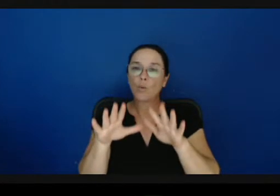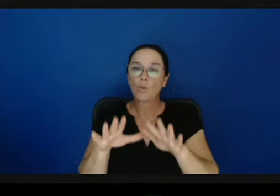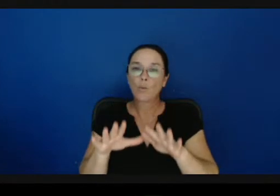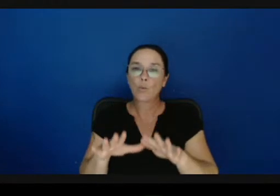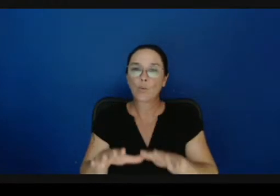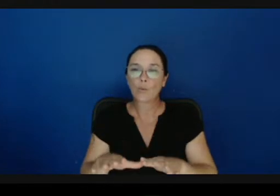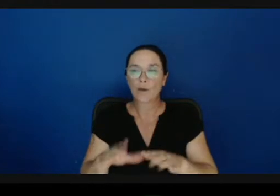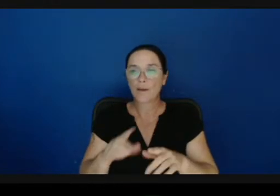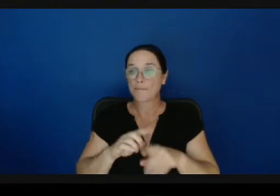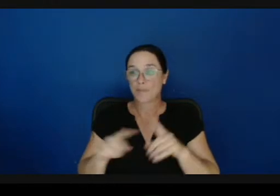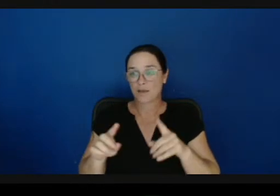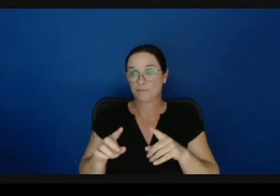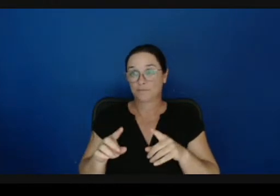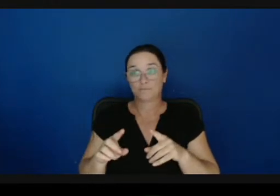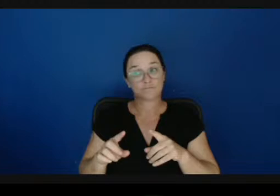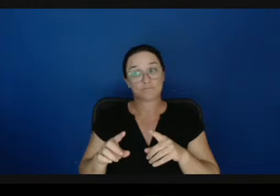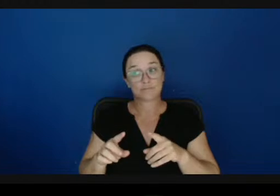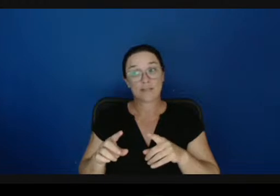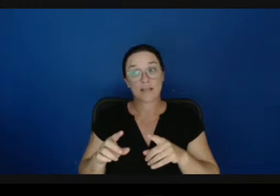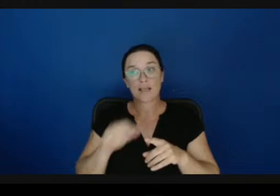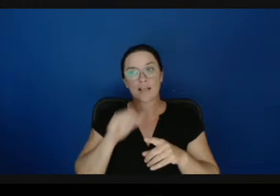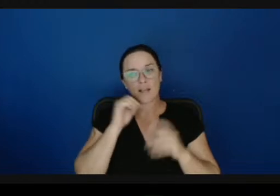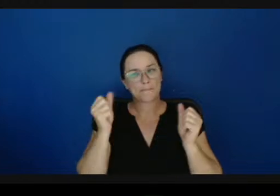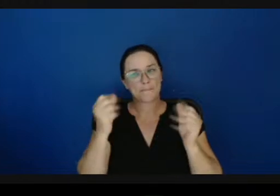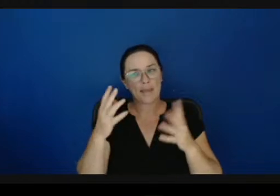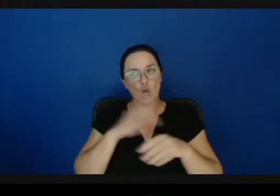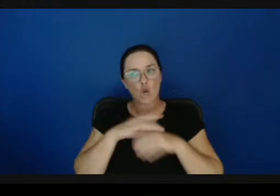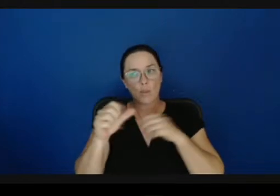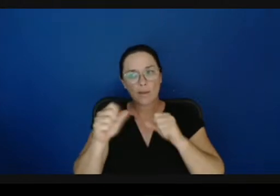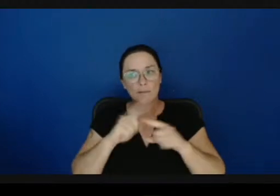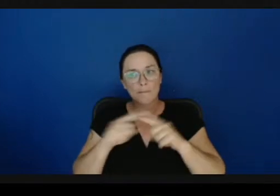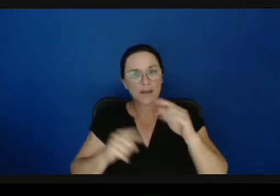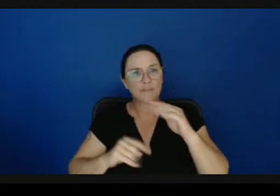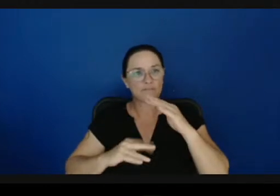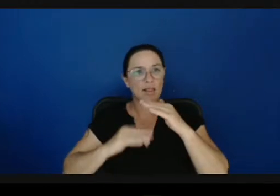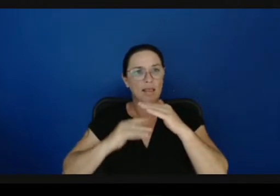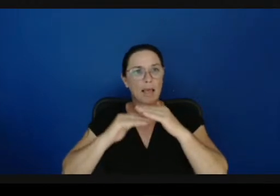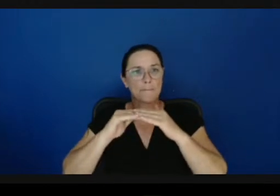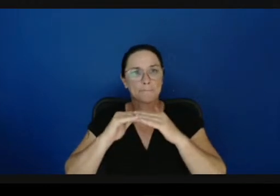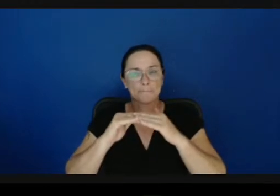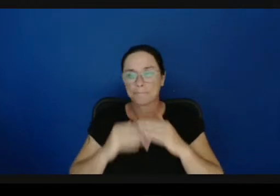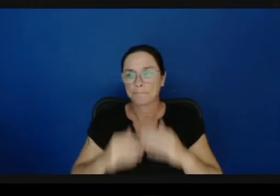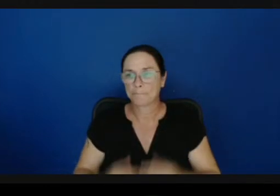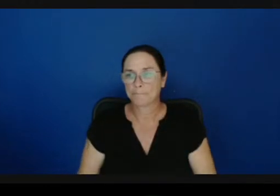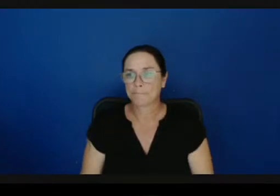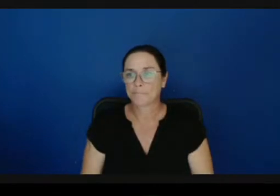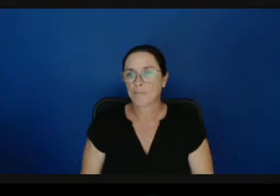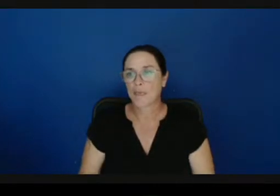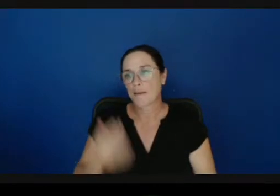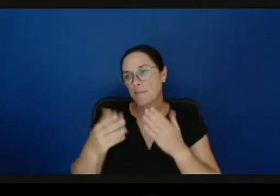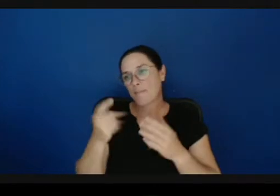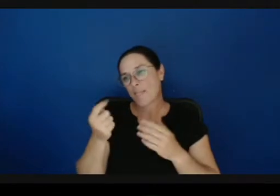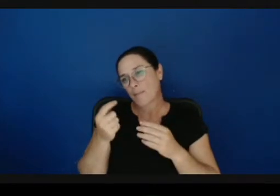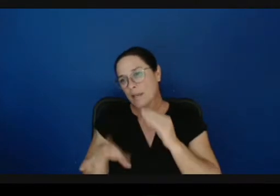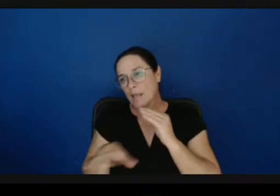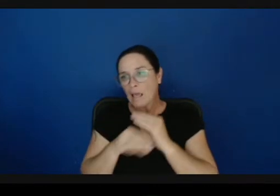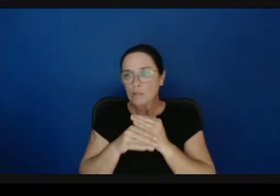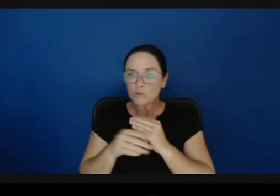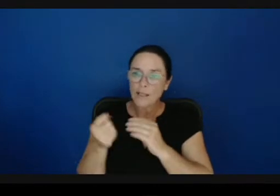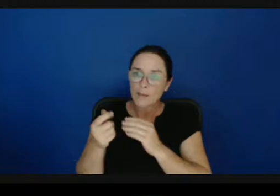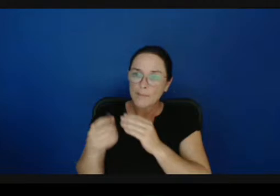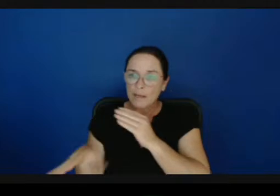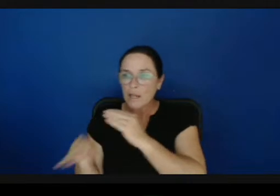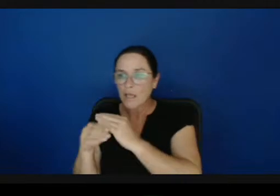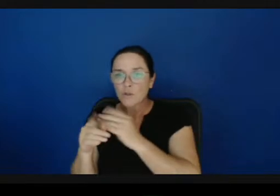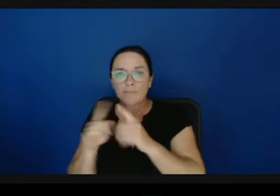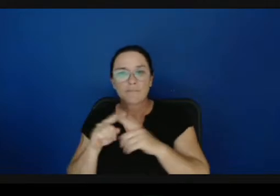just not quaking. It's filling, but it's not quaking a whole lot extra. Maybe a little bit extra right in here, right? But maybe a little bit extra right in here, but it's not really